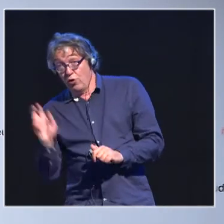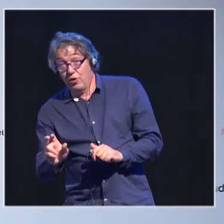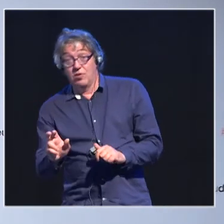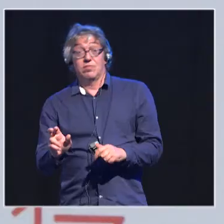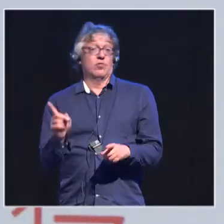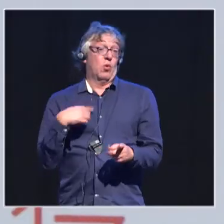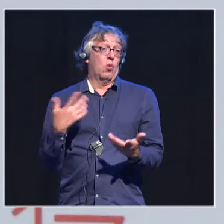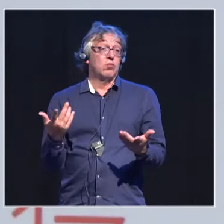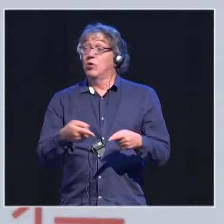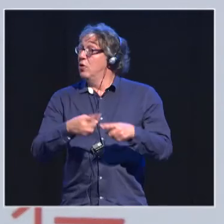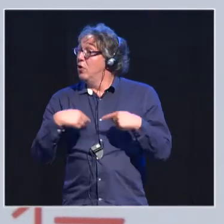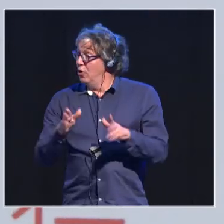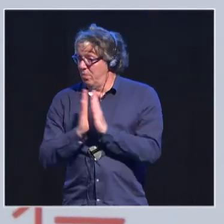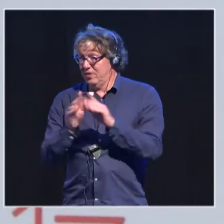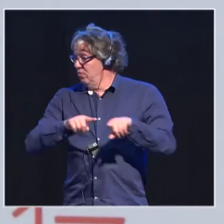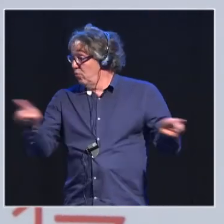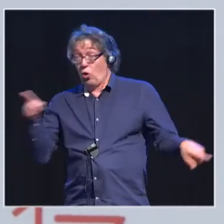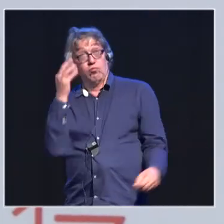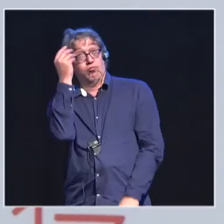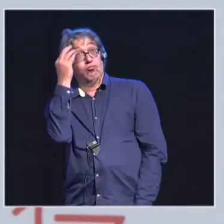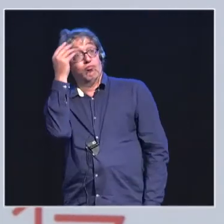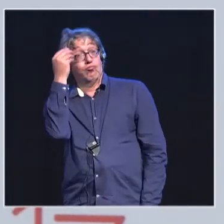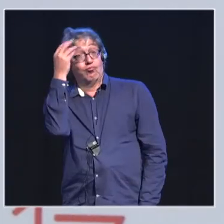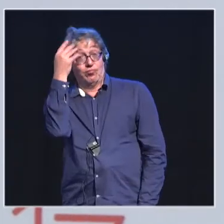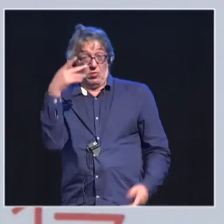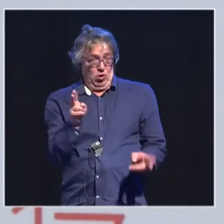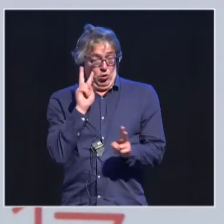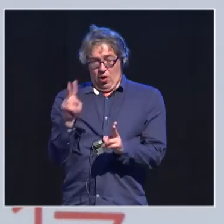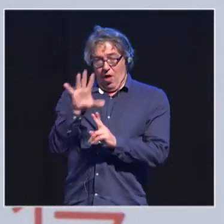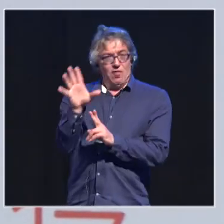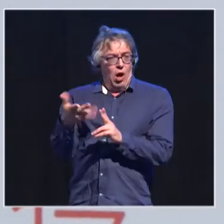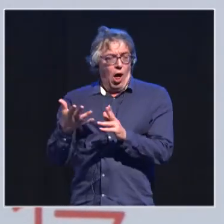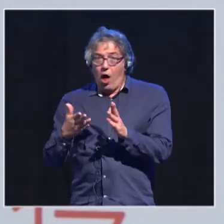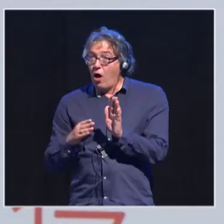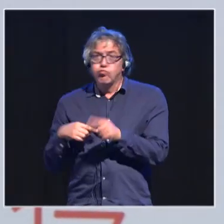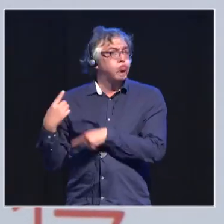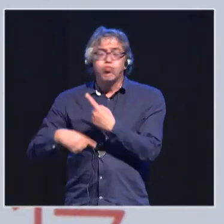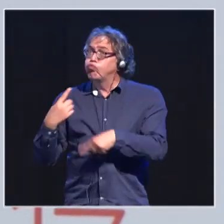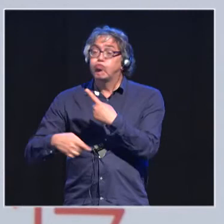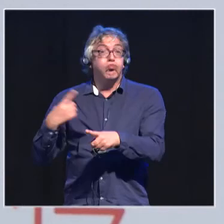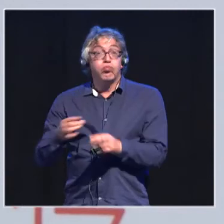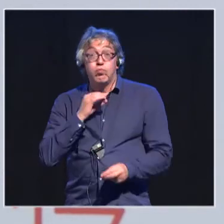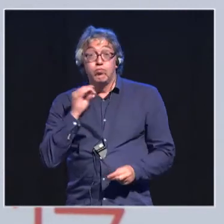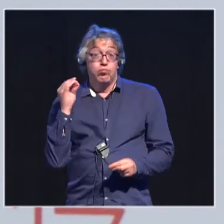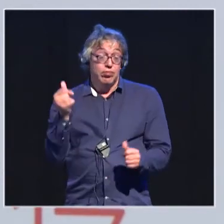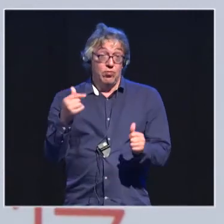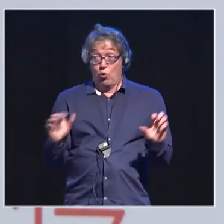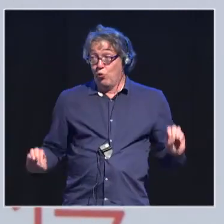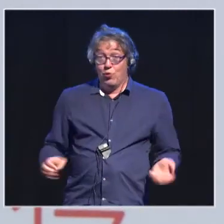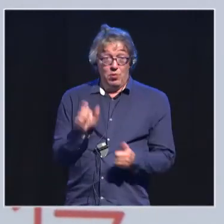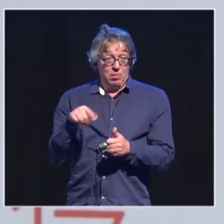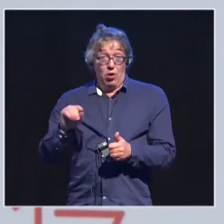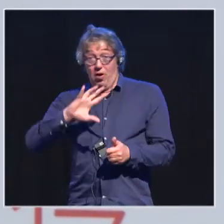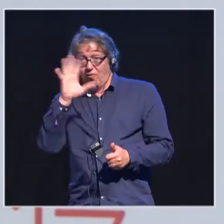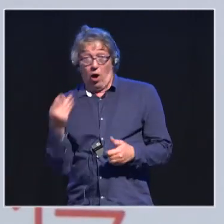everybody to contemplate and think of that, given the dynamism and vitality of our young people and the great work